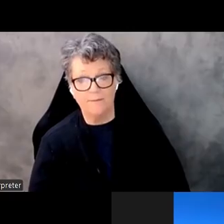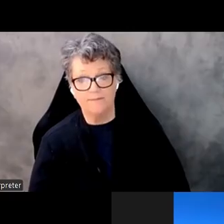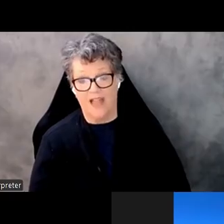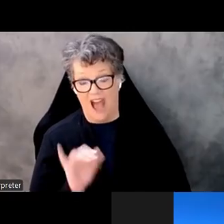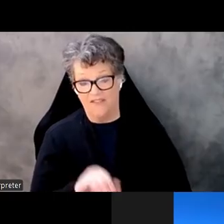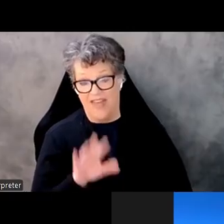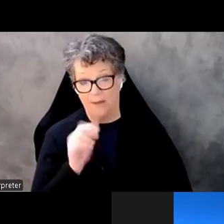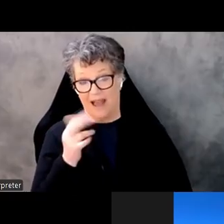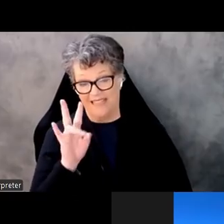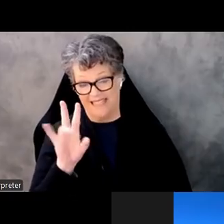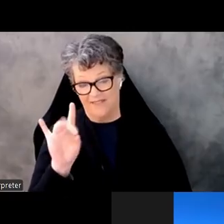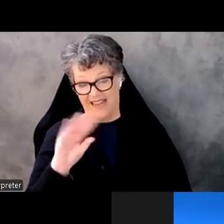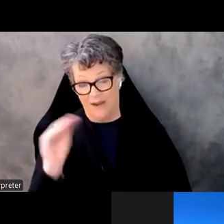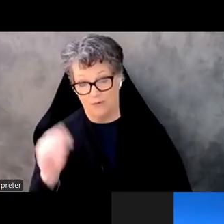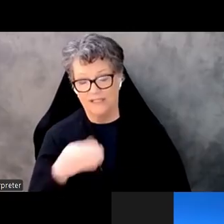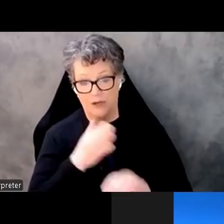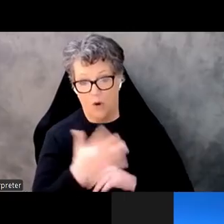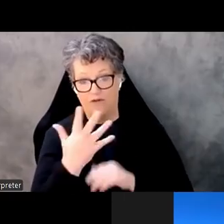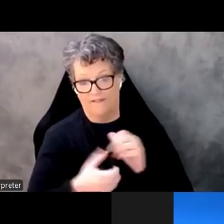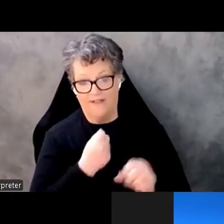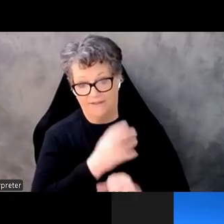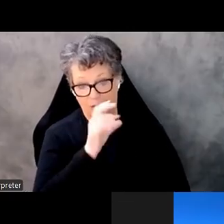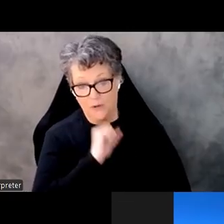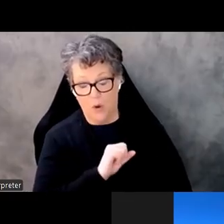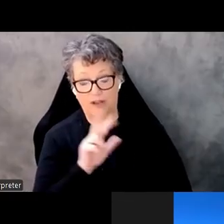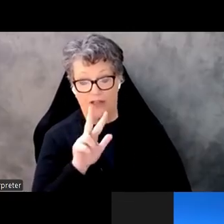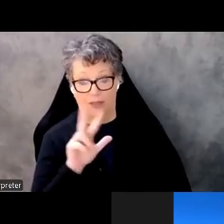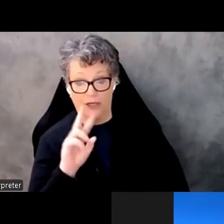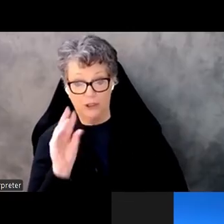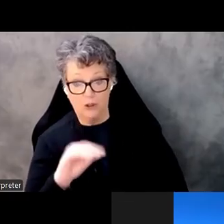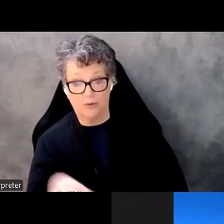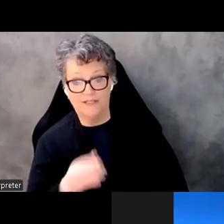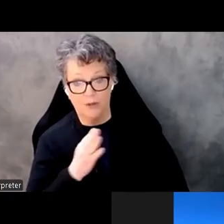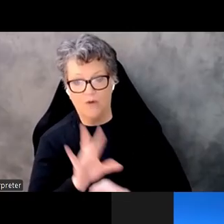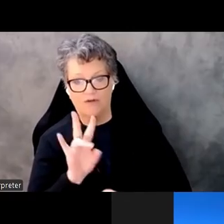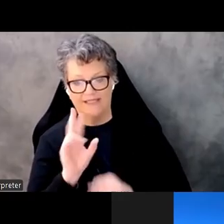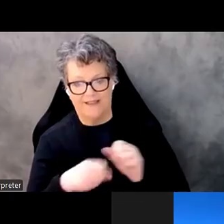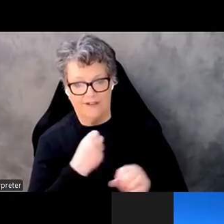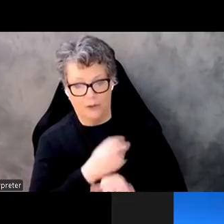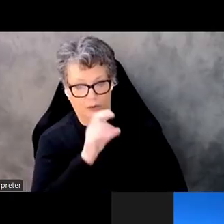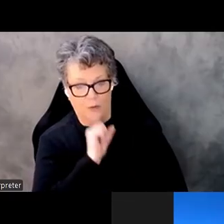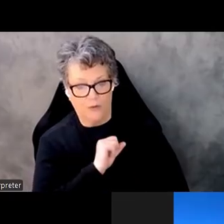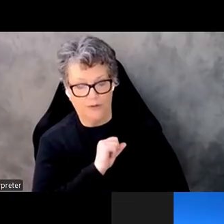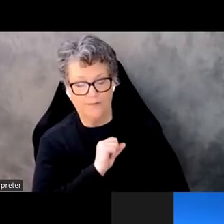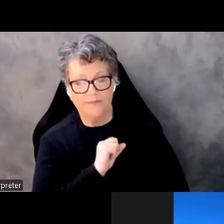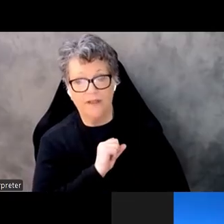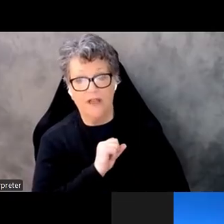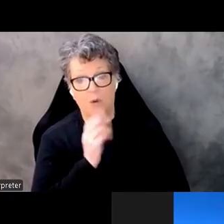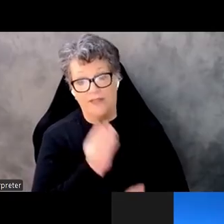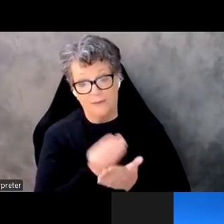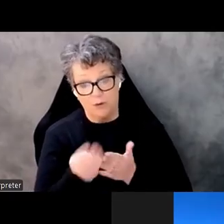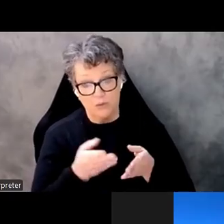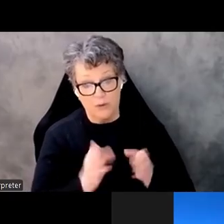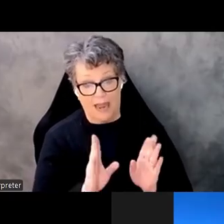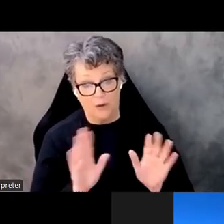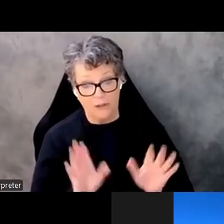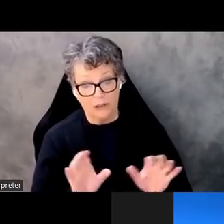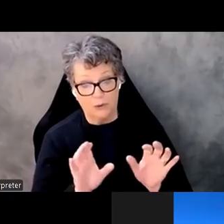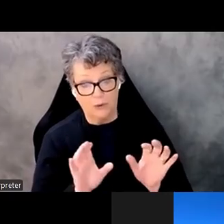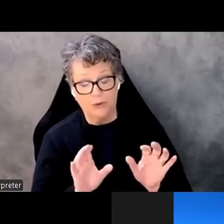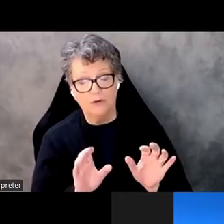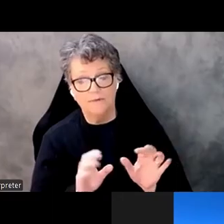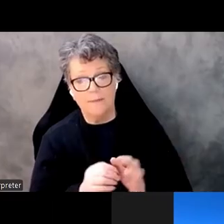about 78% are over 5 years old and 32% are over 7 years old. And what this purchase would allow us to do is